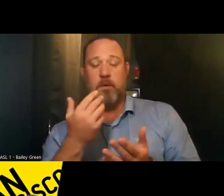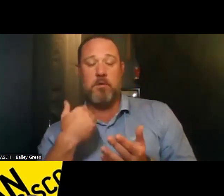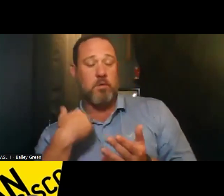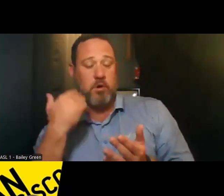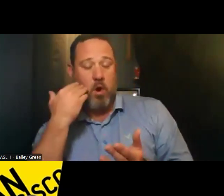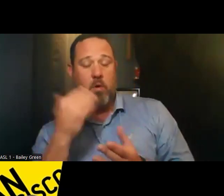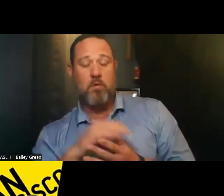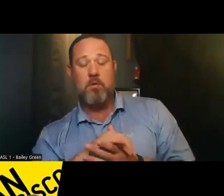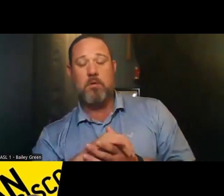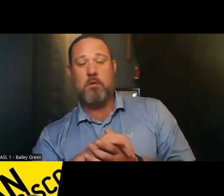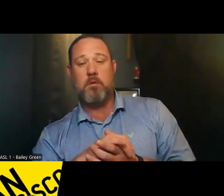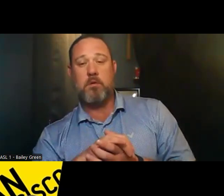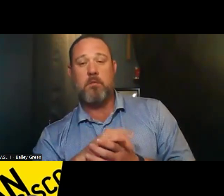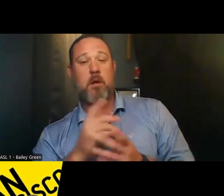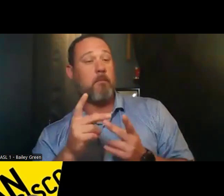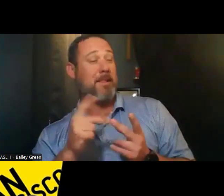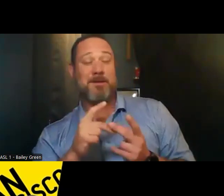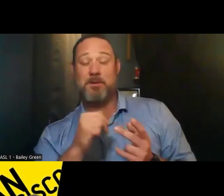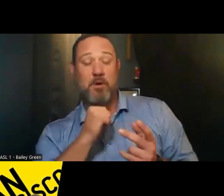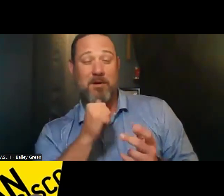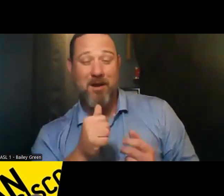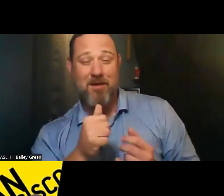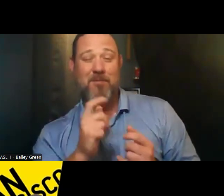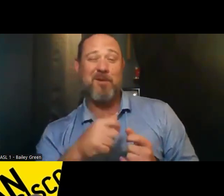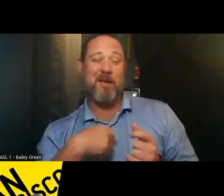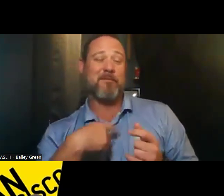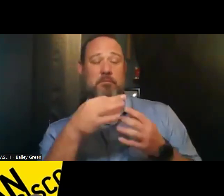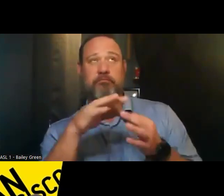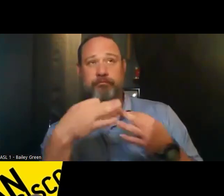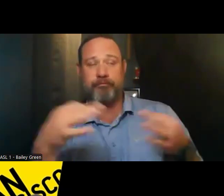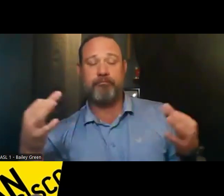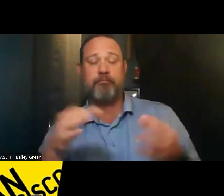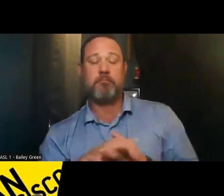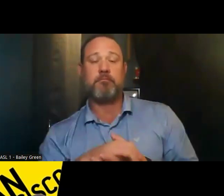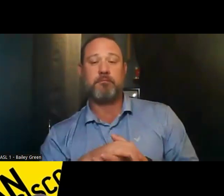known, but in places where we're not well known, we have to kind of spell it out.